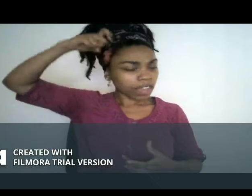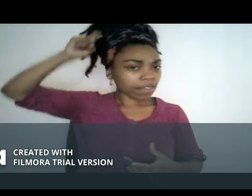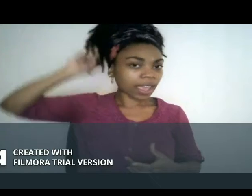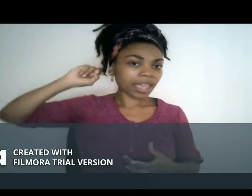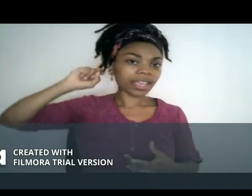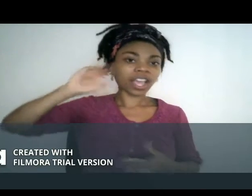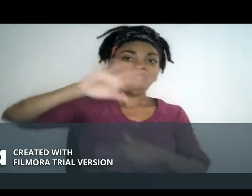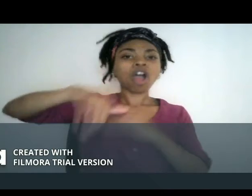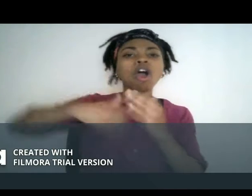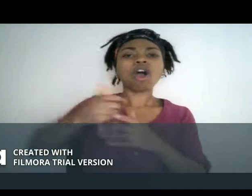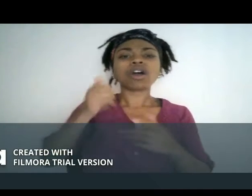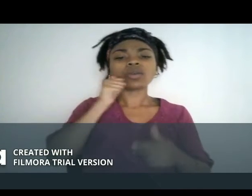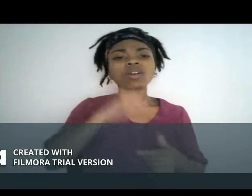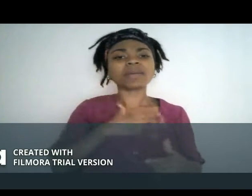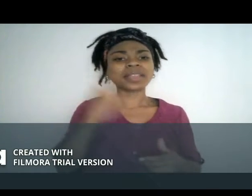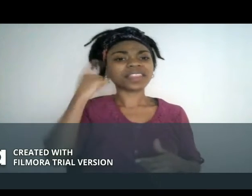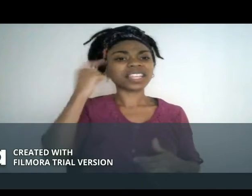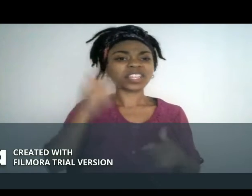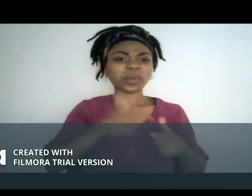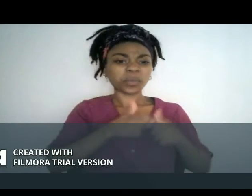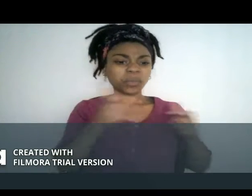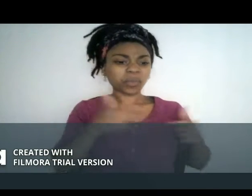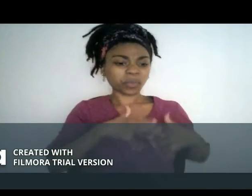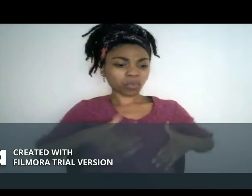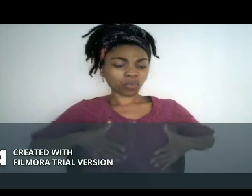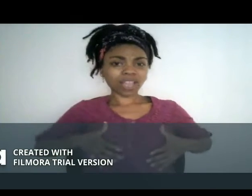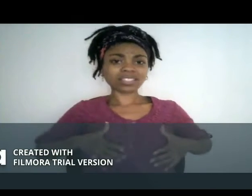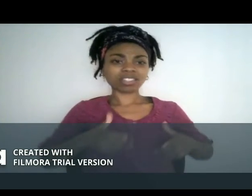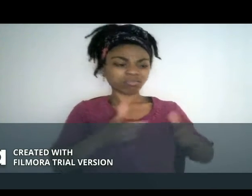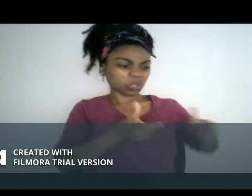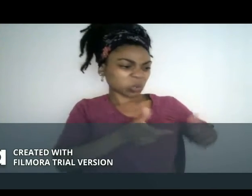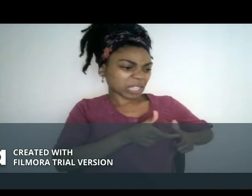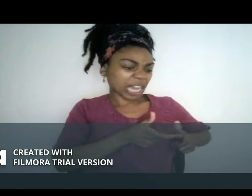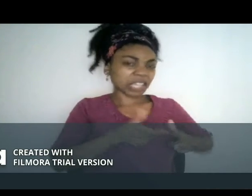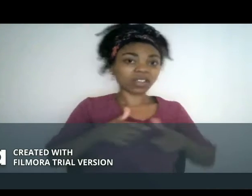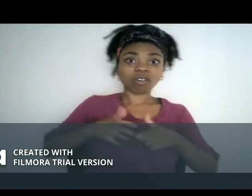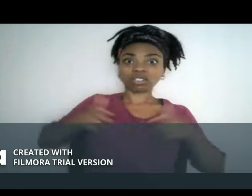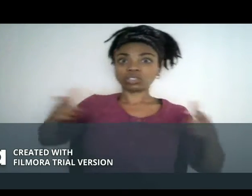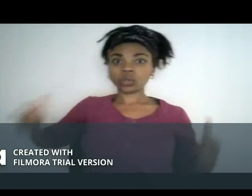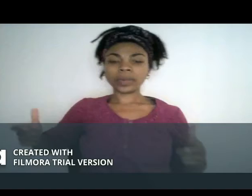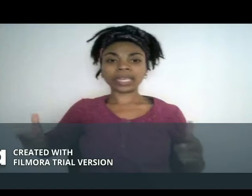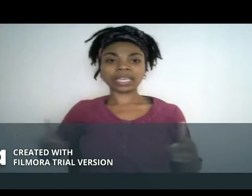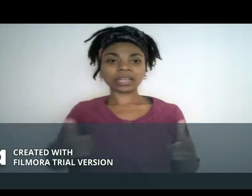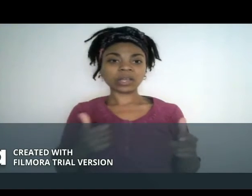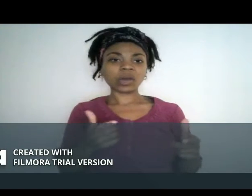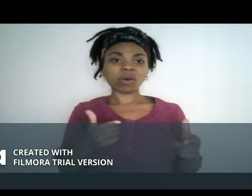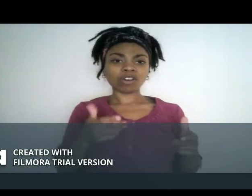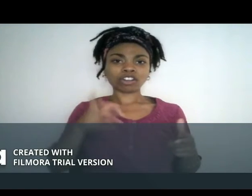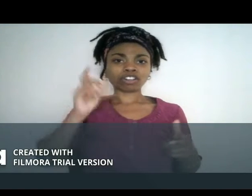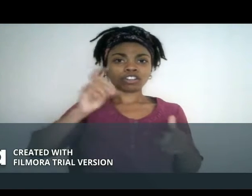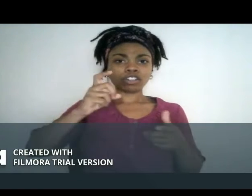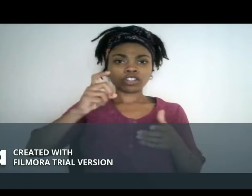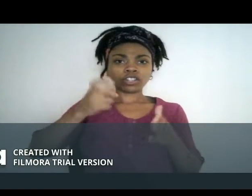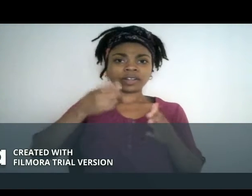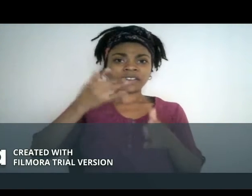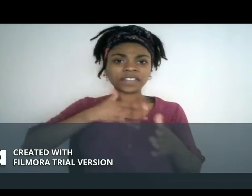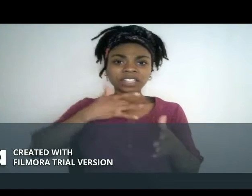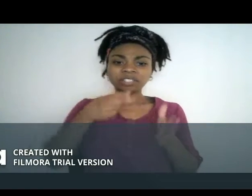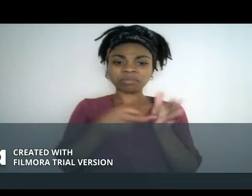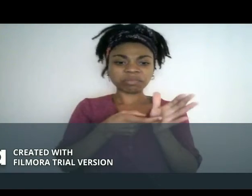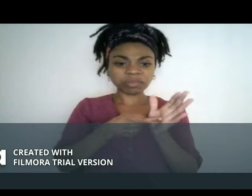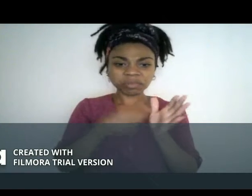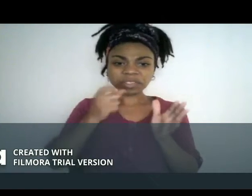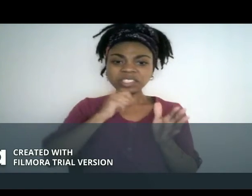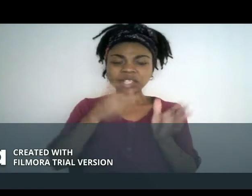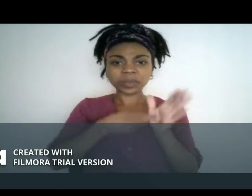All them women that think their breast is too tiny or too big, and they shouldn't be wearing low cuts or showing cleavage because they